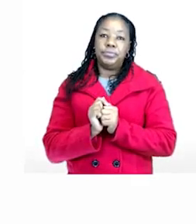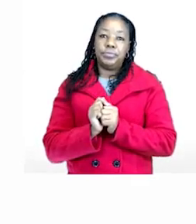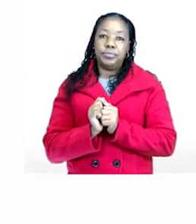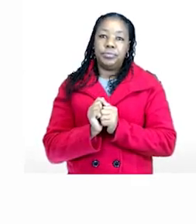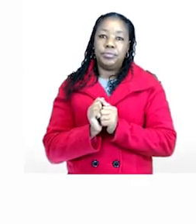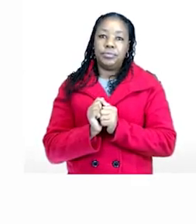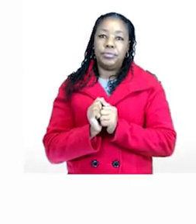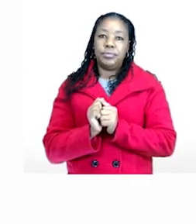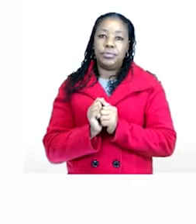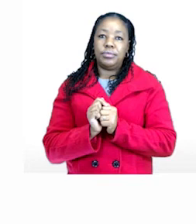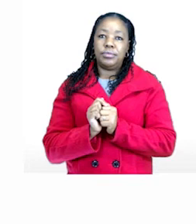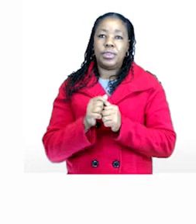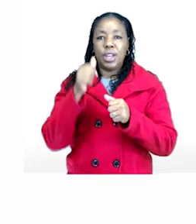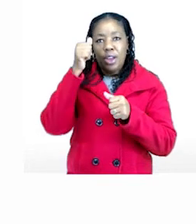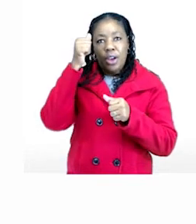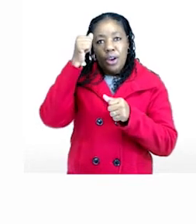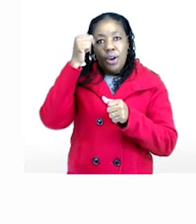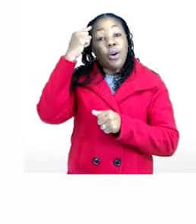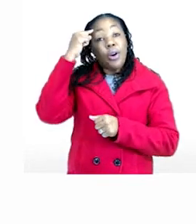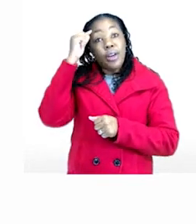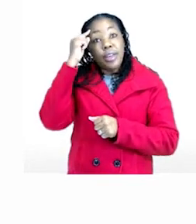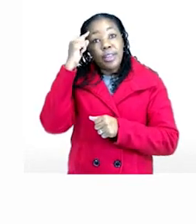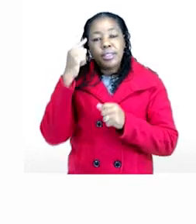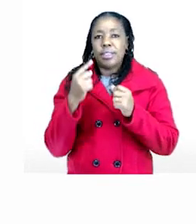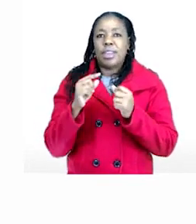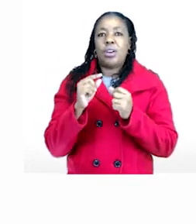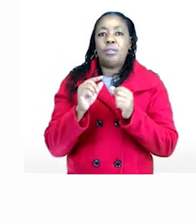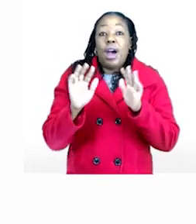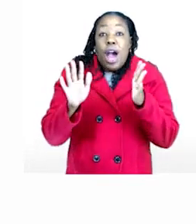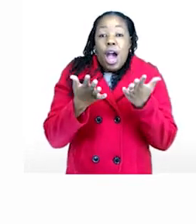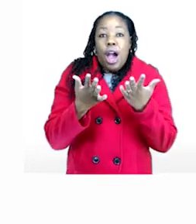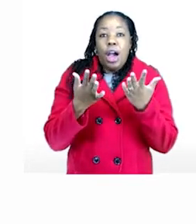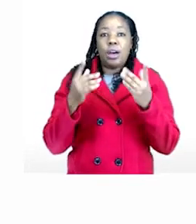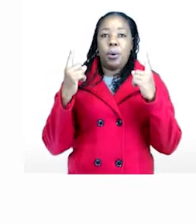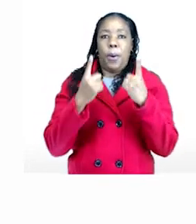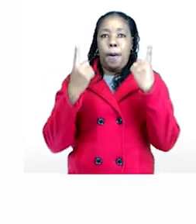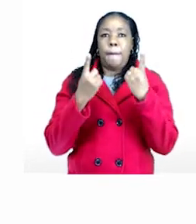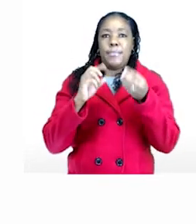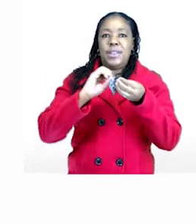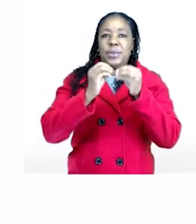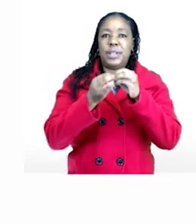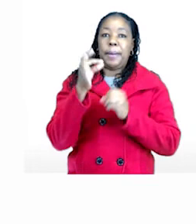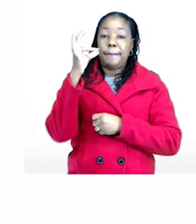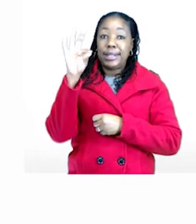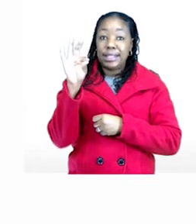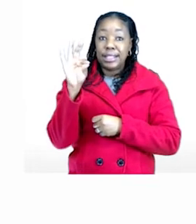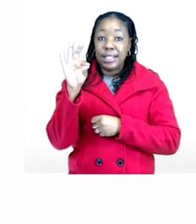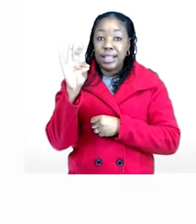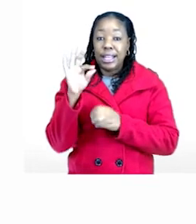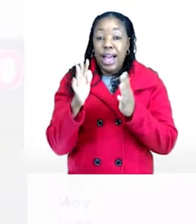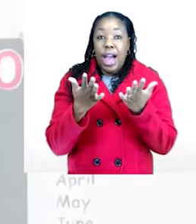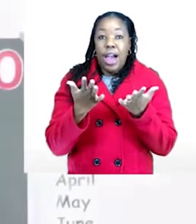of a game that you can play? The tic-tac-toe game has 9 squares on